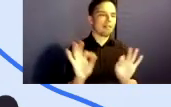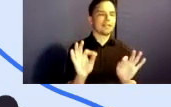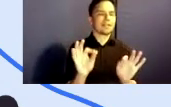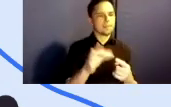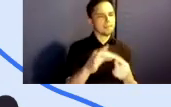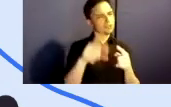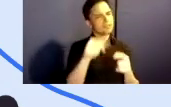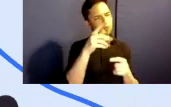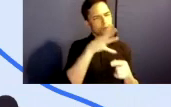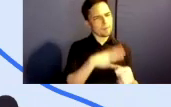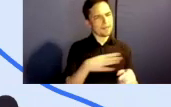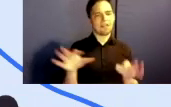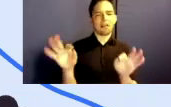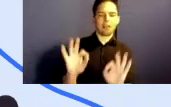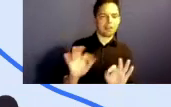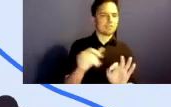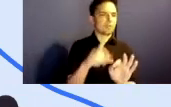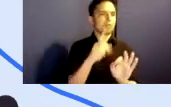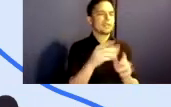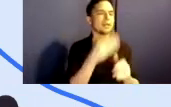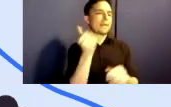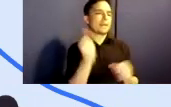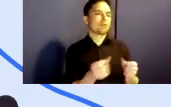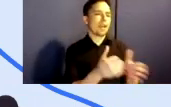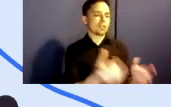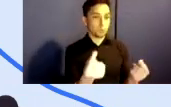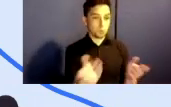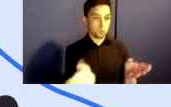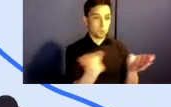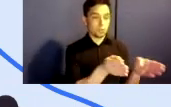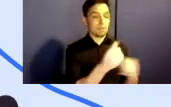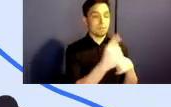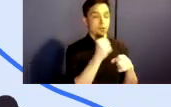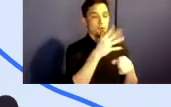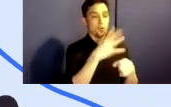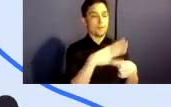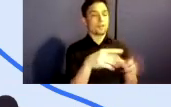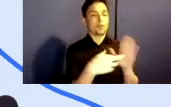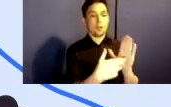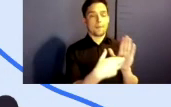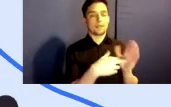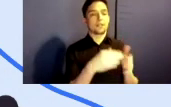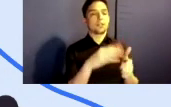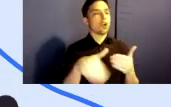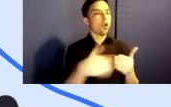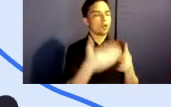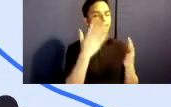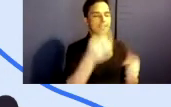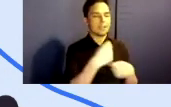girls. So that really the best strategy is to have women in all decision making and planning